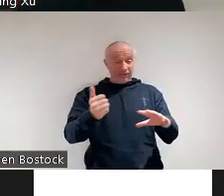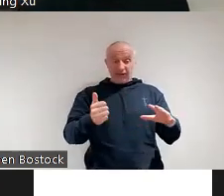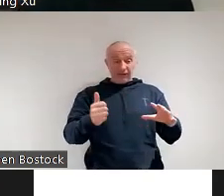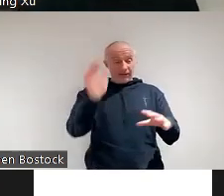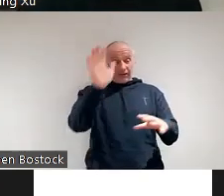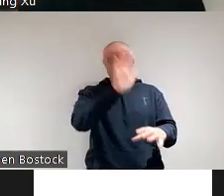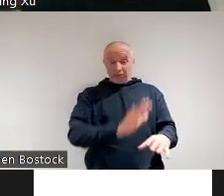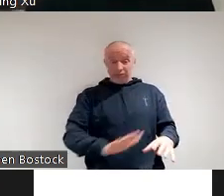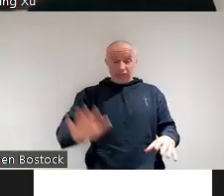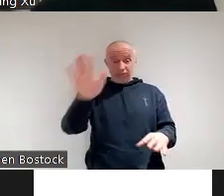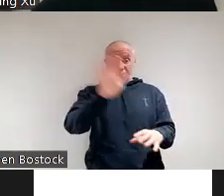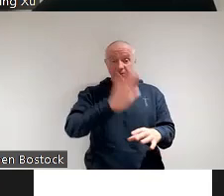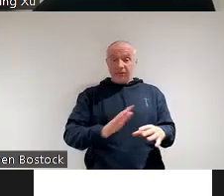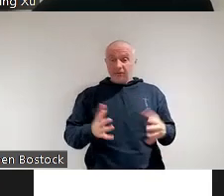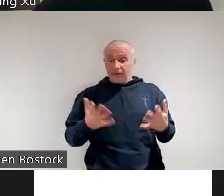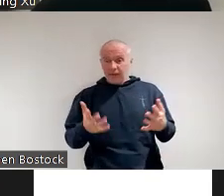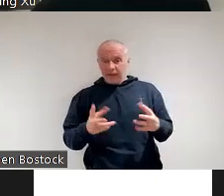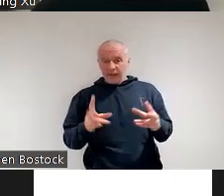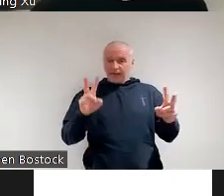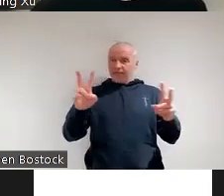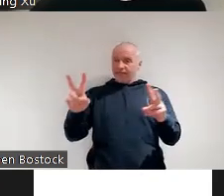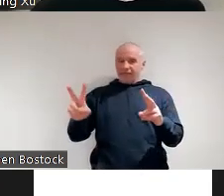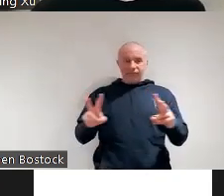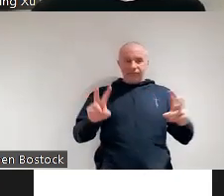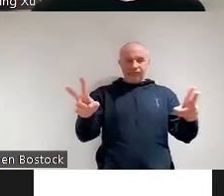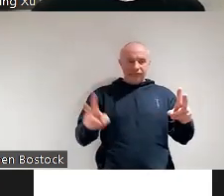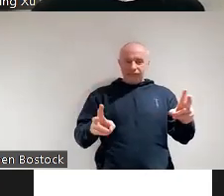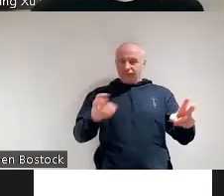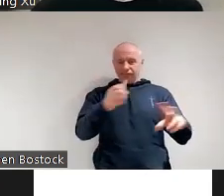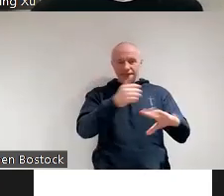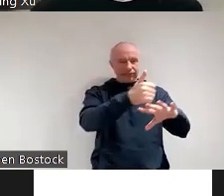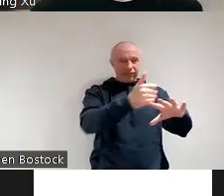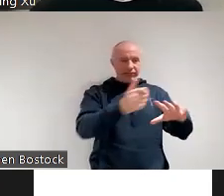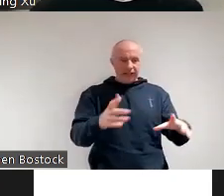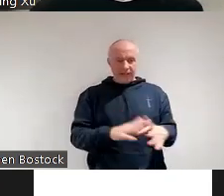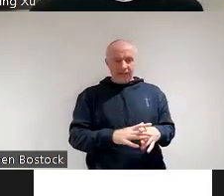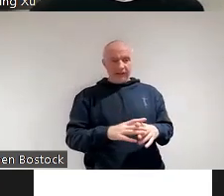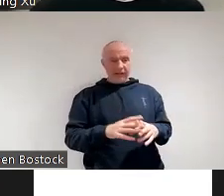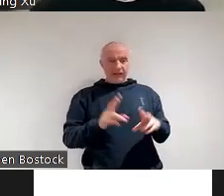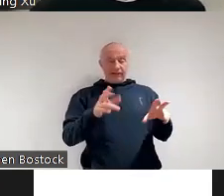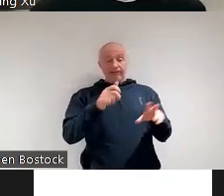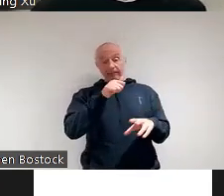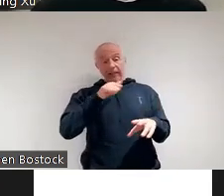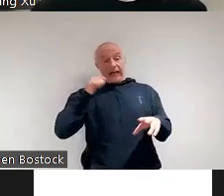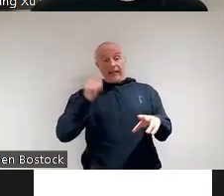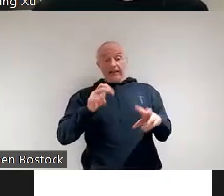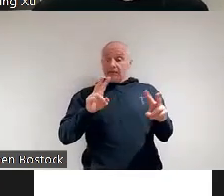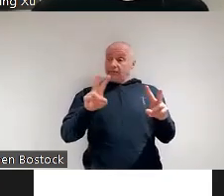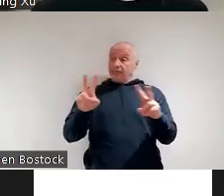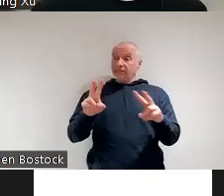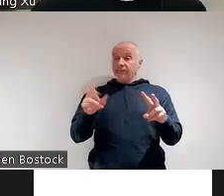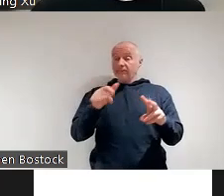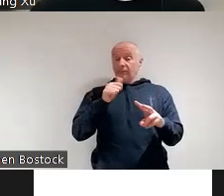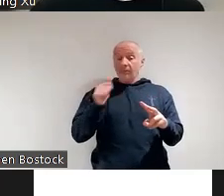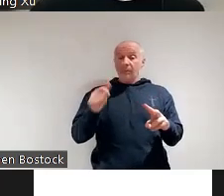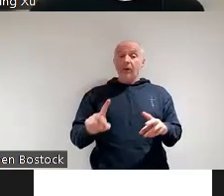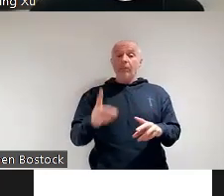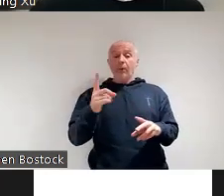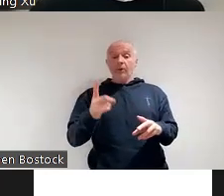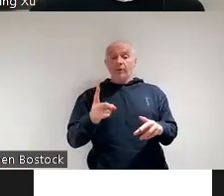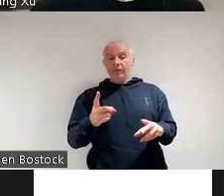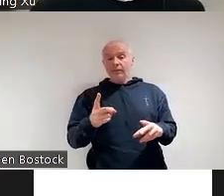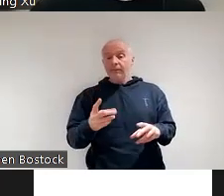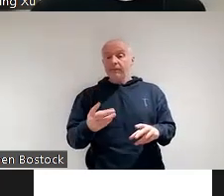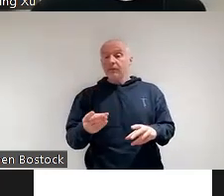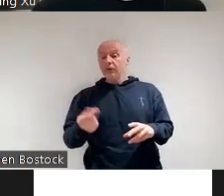are going to actually have some visual impact, right? If you design some charger that looks really nice, probably the visual impact will be less. But there are